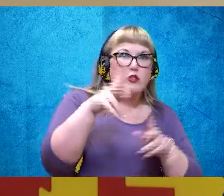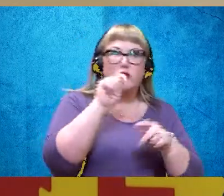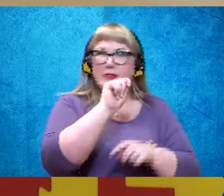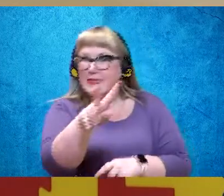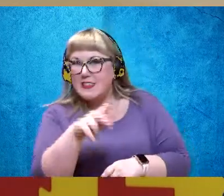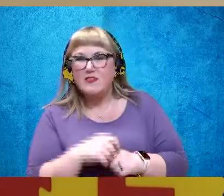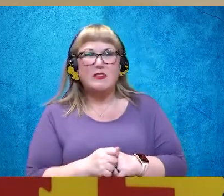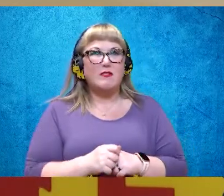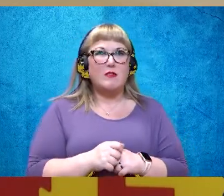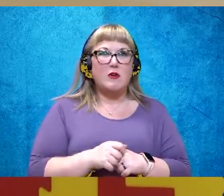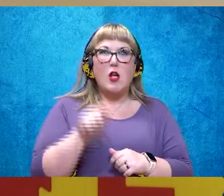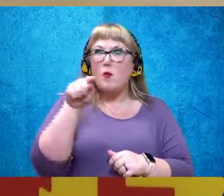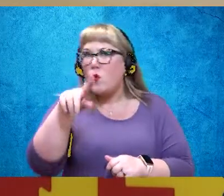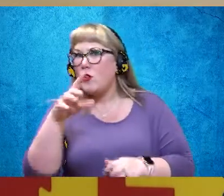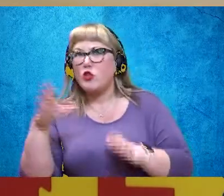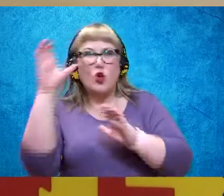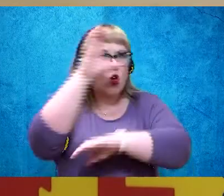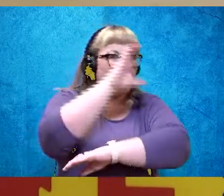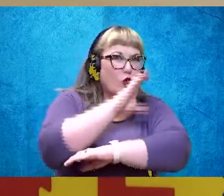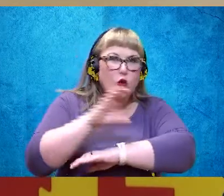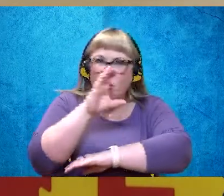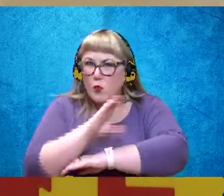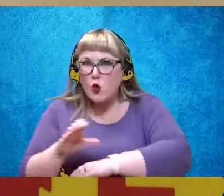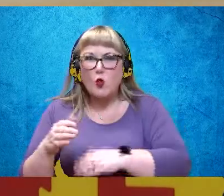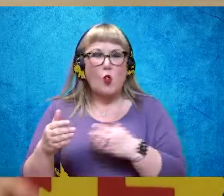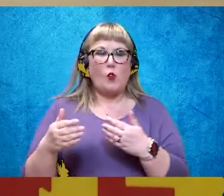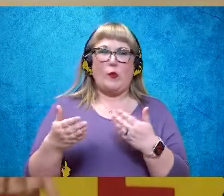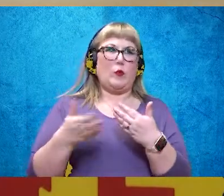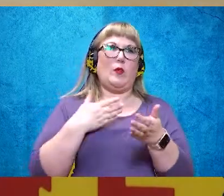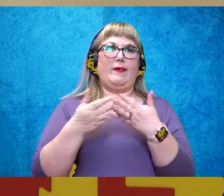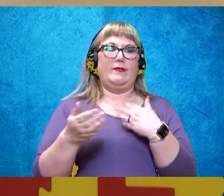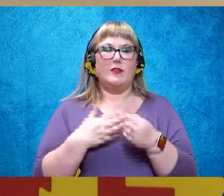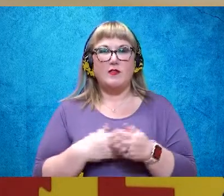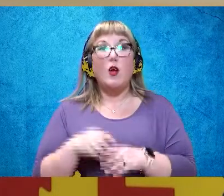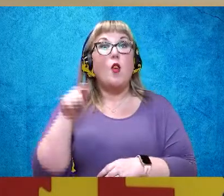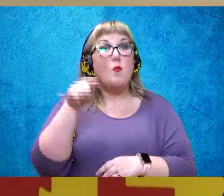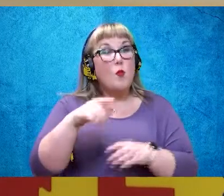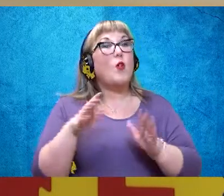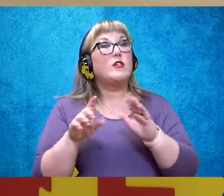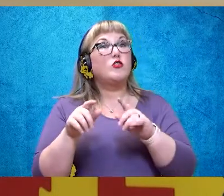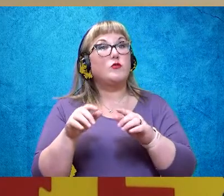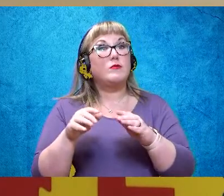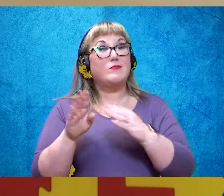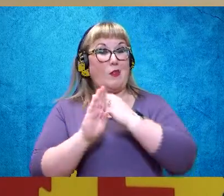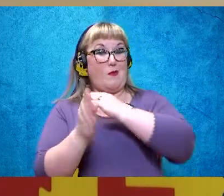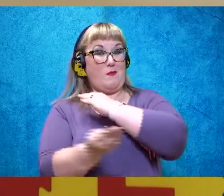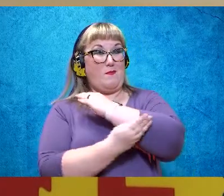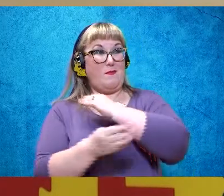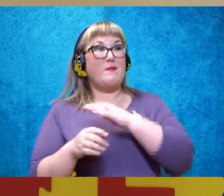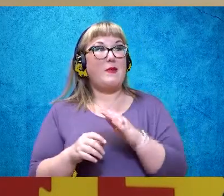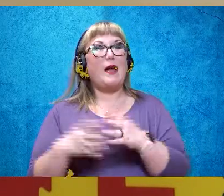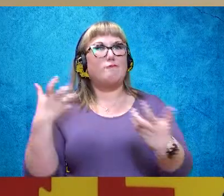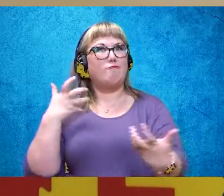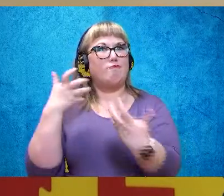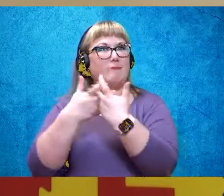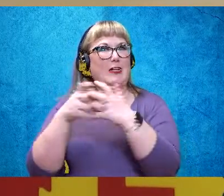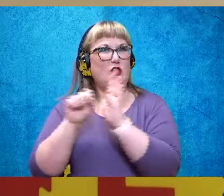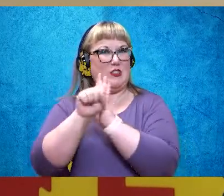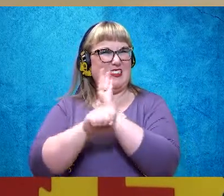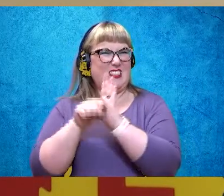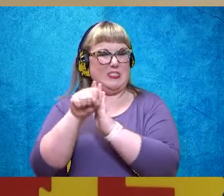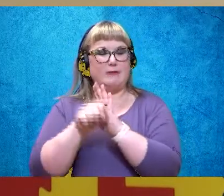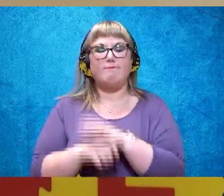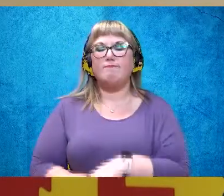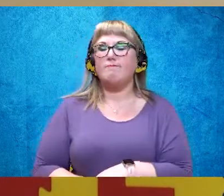to your computer screen, and point to the bag with the seasons that each of these cards would go in. So